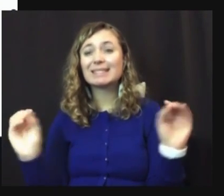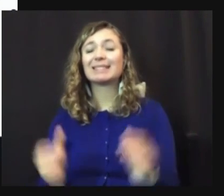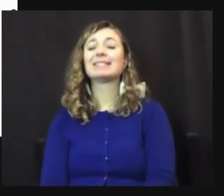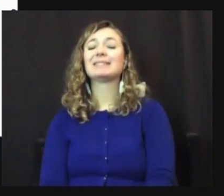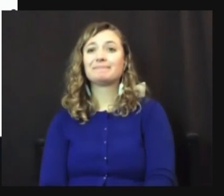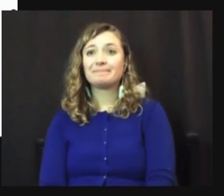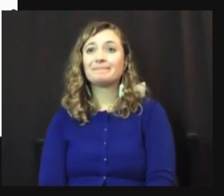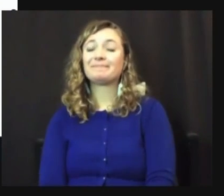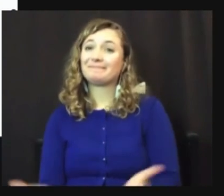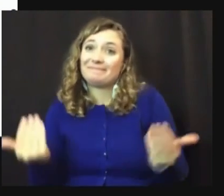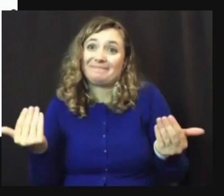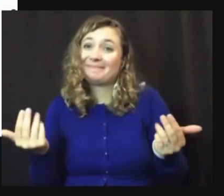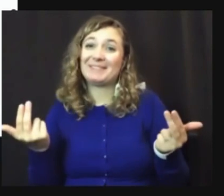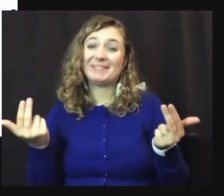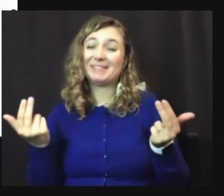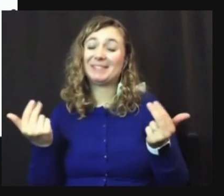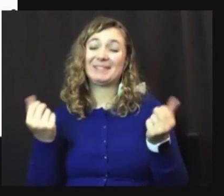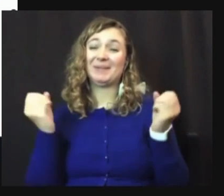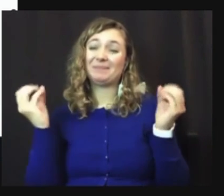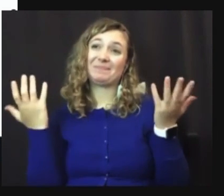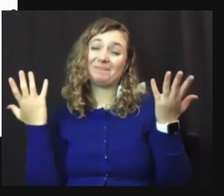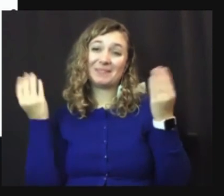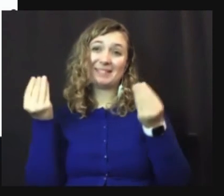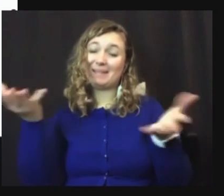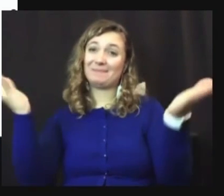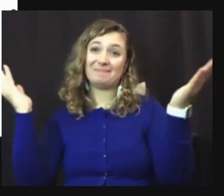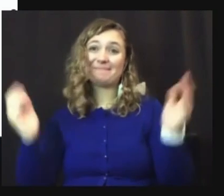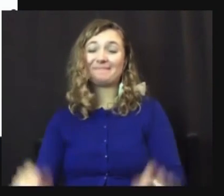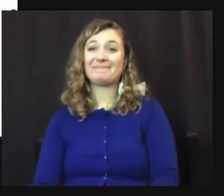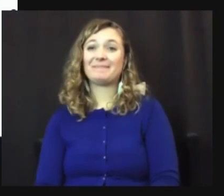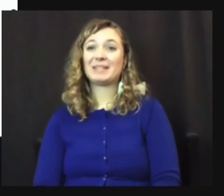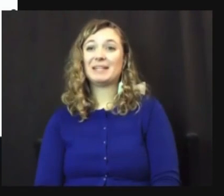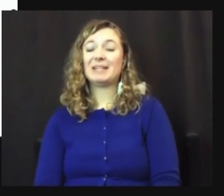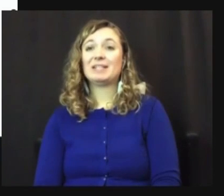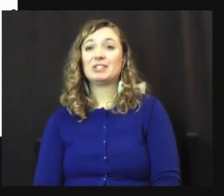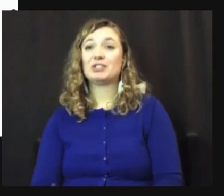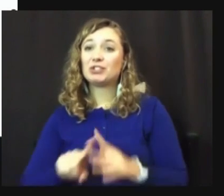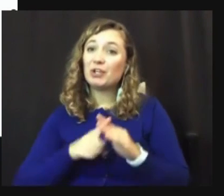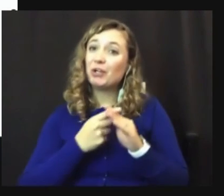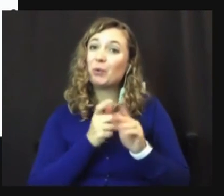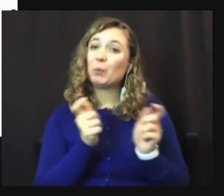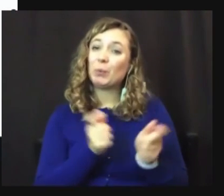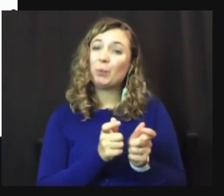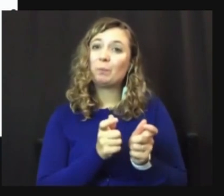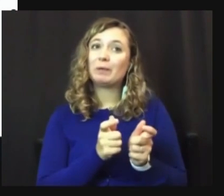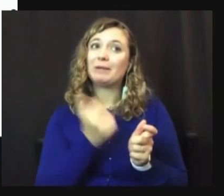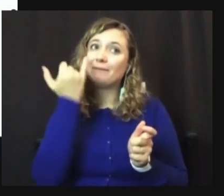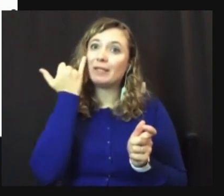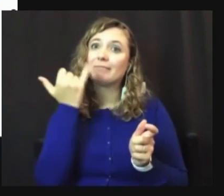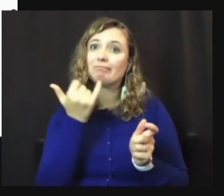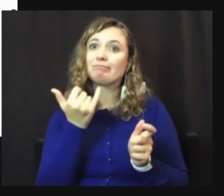where I would say that's what I would say for that. You know, starting small and then if it gets big,